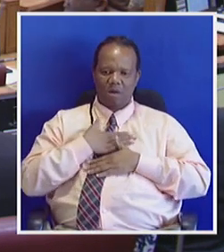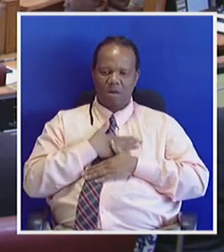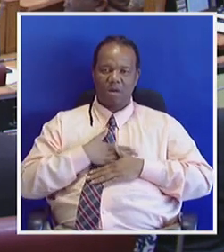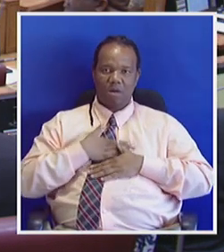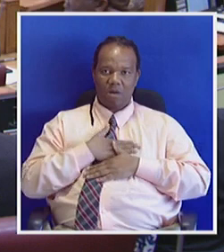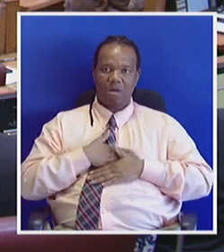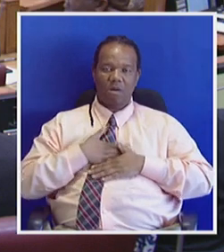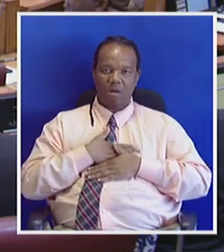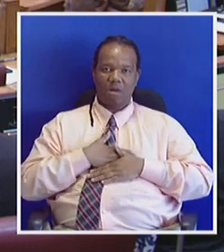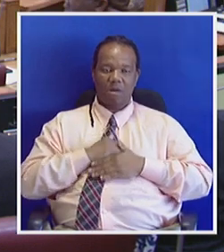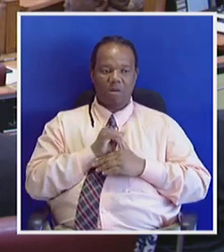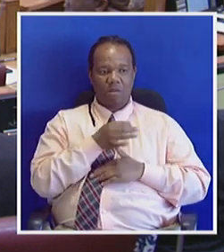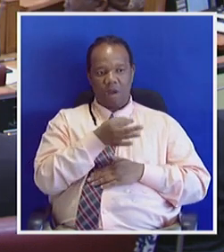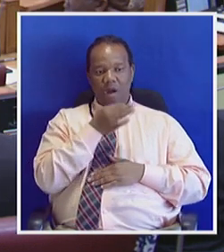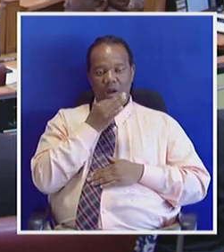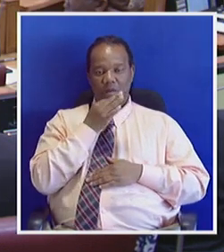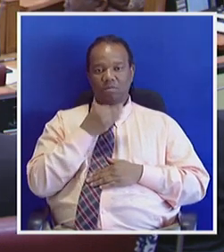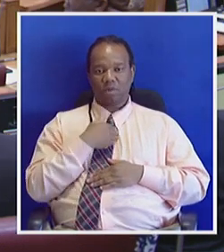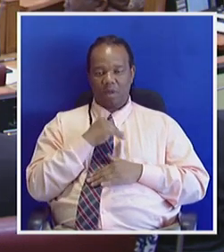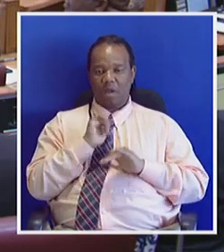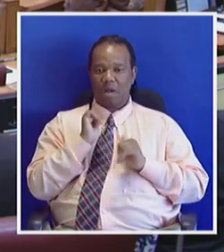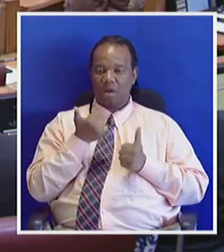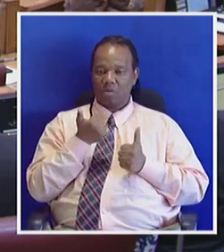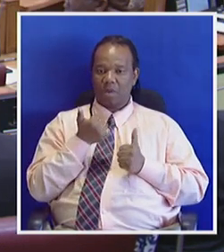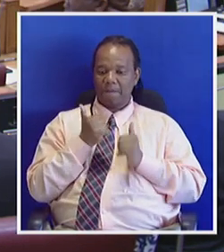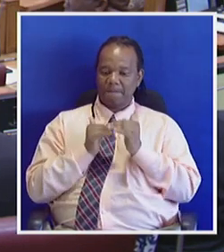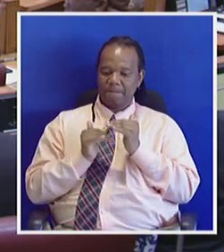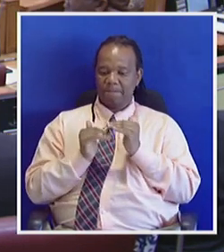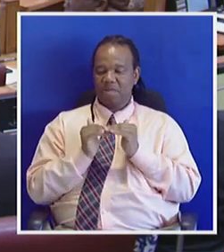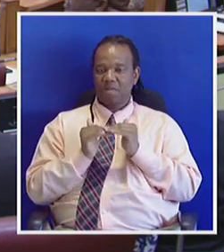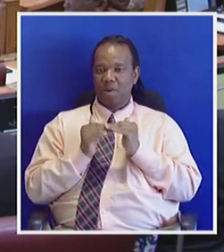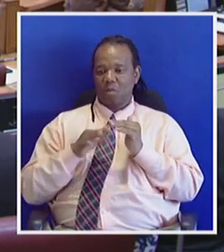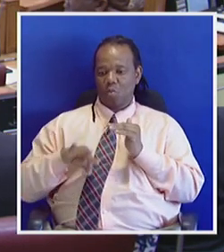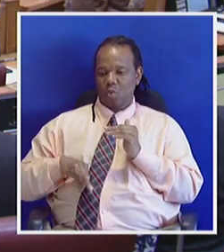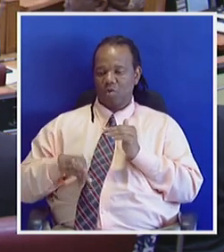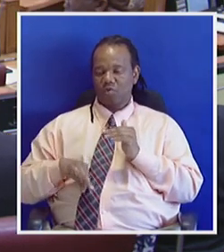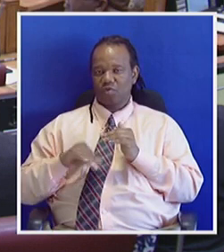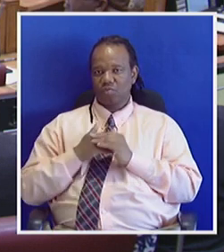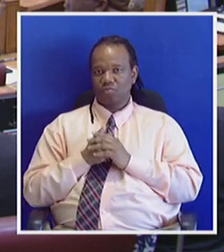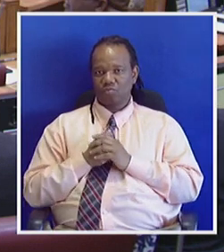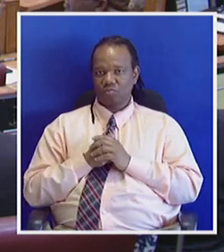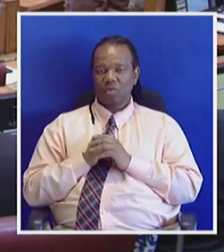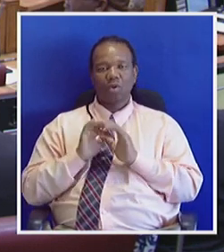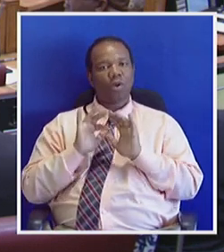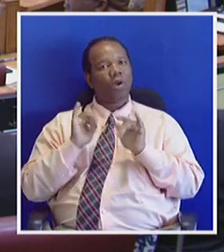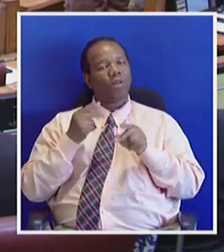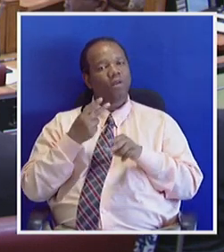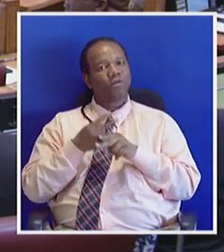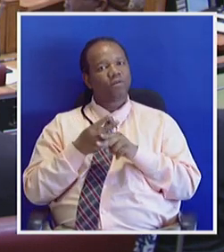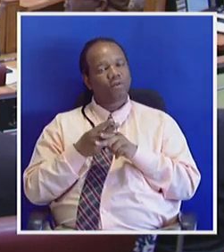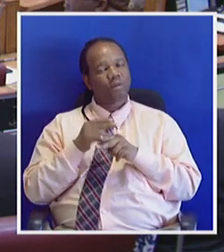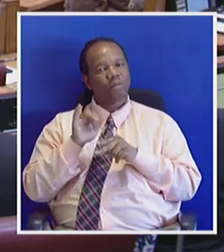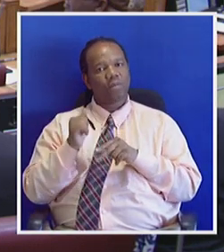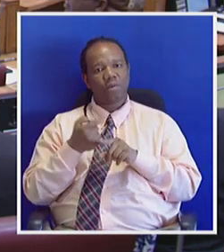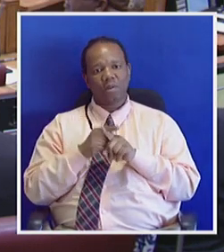answer that you've given before, which relate to the minimum wage and also what is in the original question called low